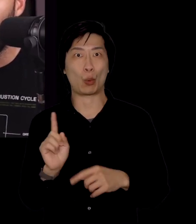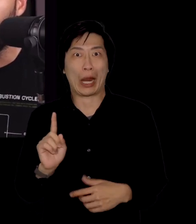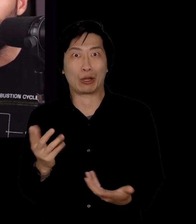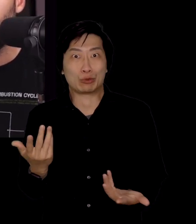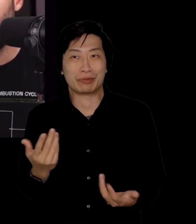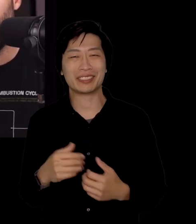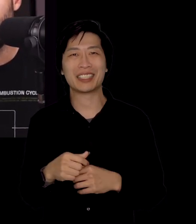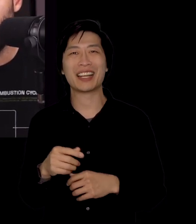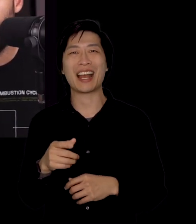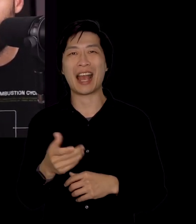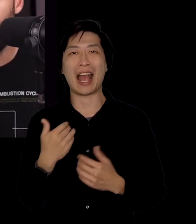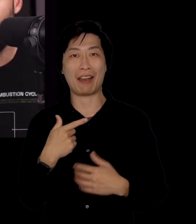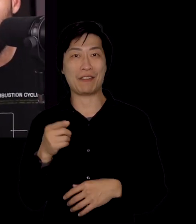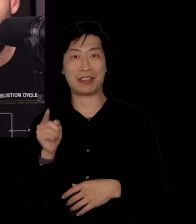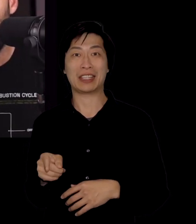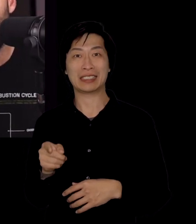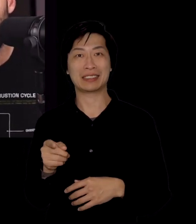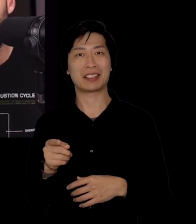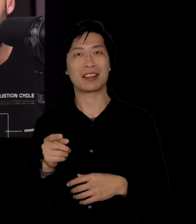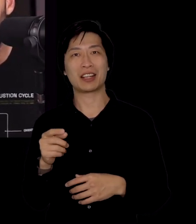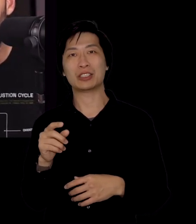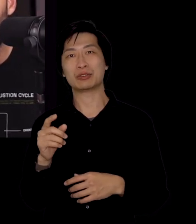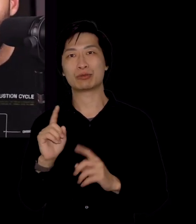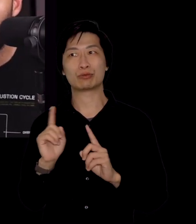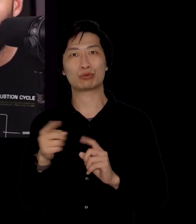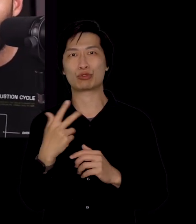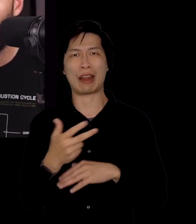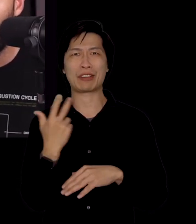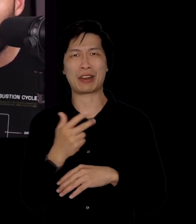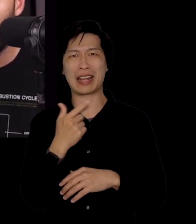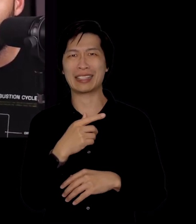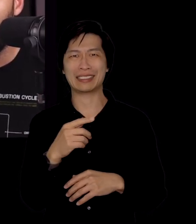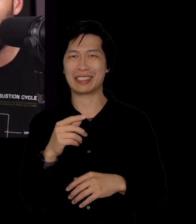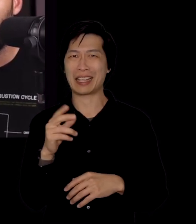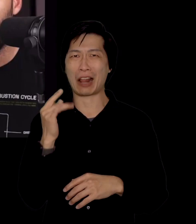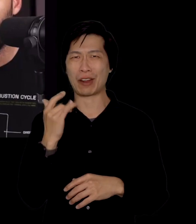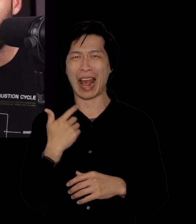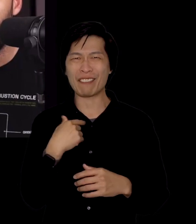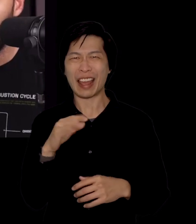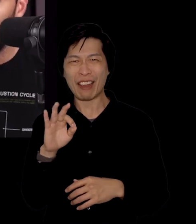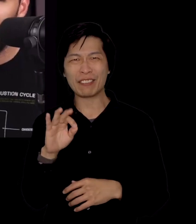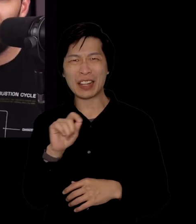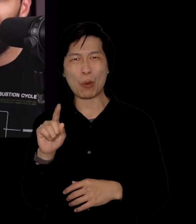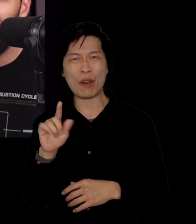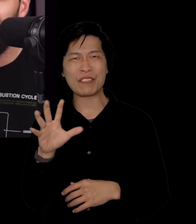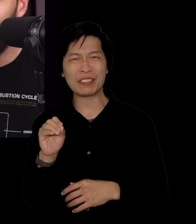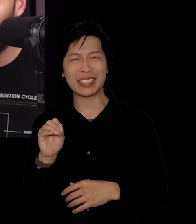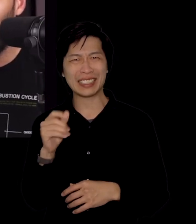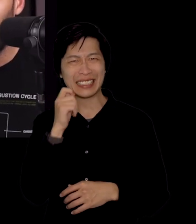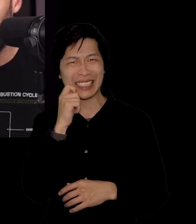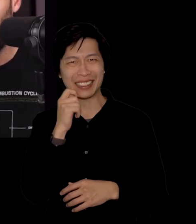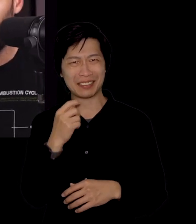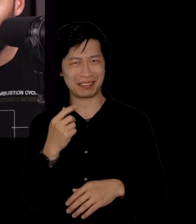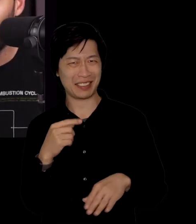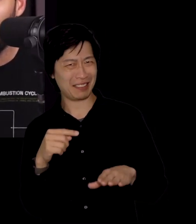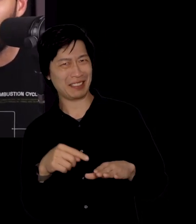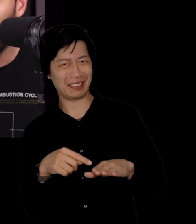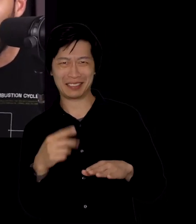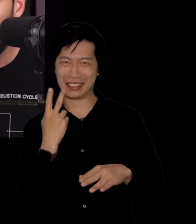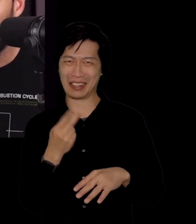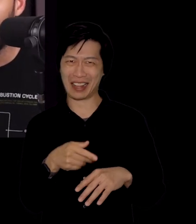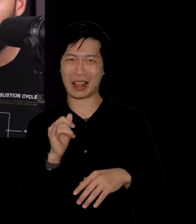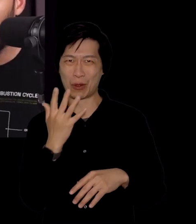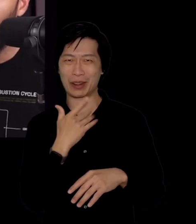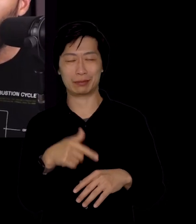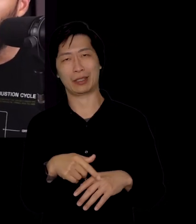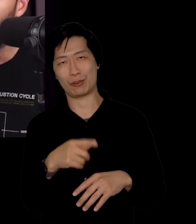knows where. Then we also have this unit out in California that's driving around that has an F-150 skin. So if we get a little bit closer, that's what